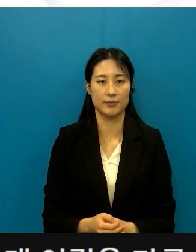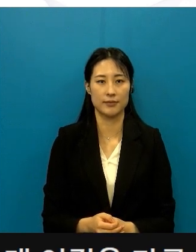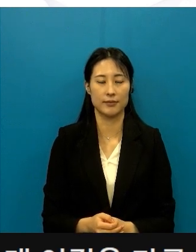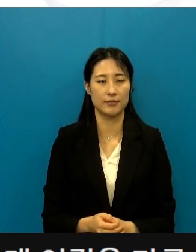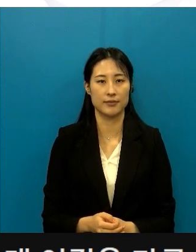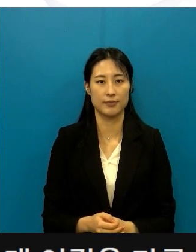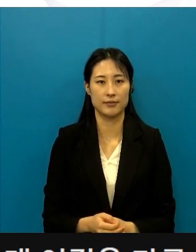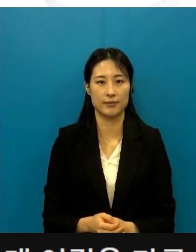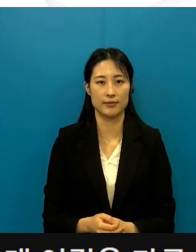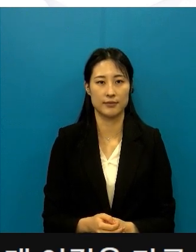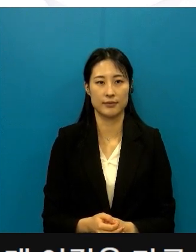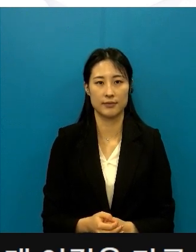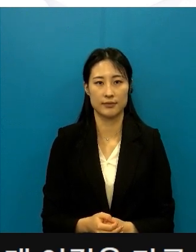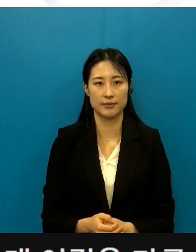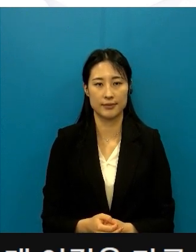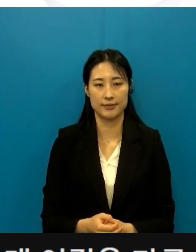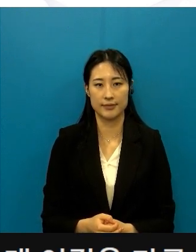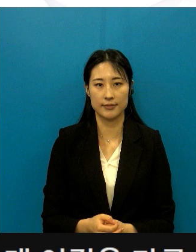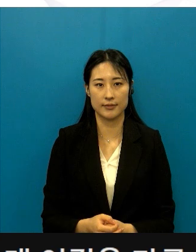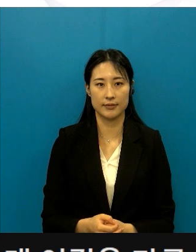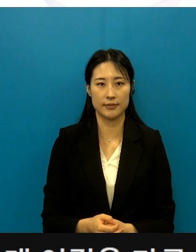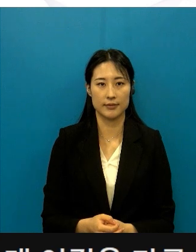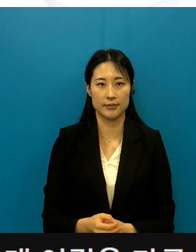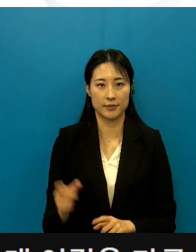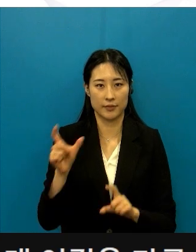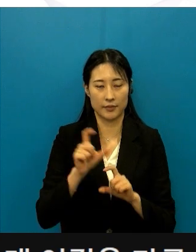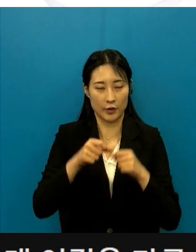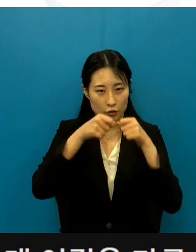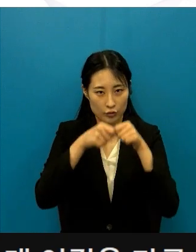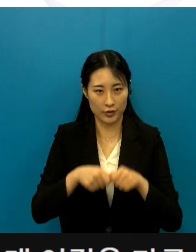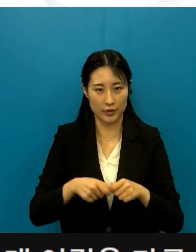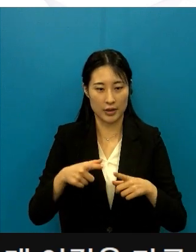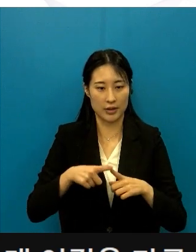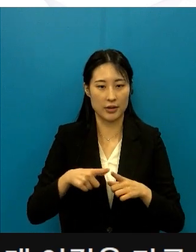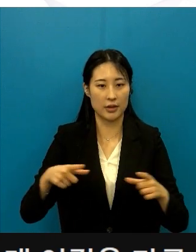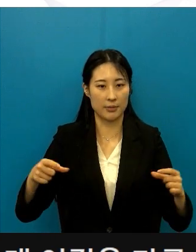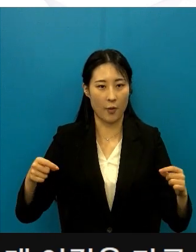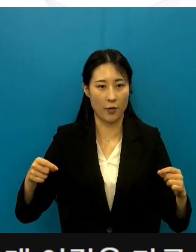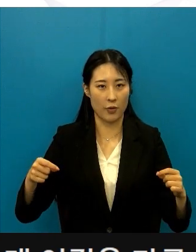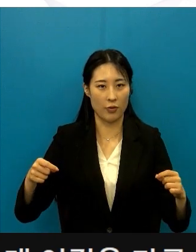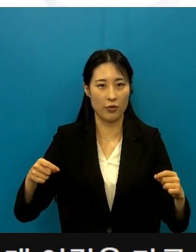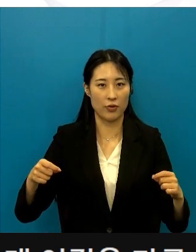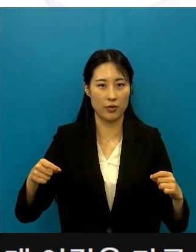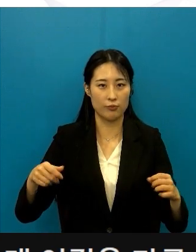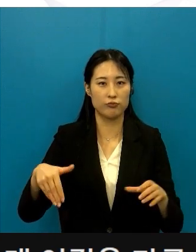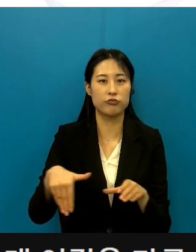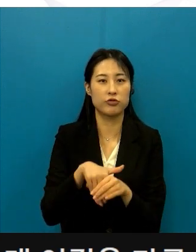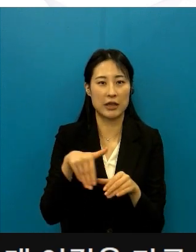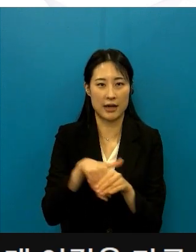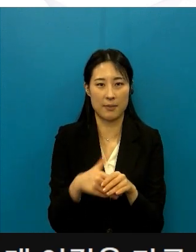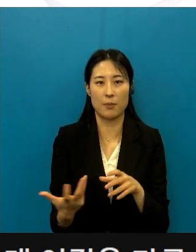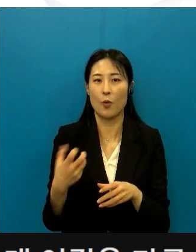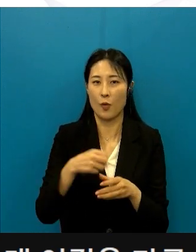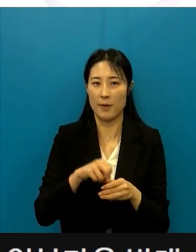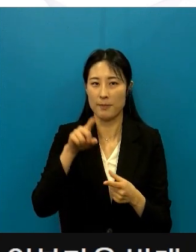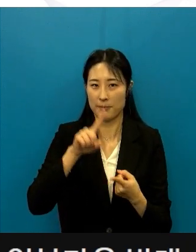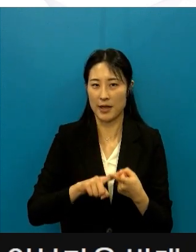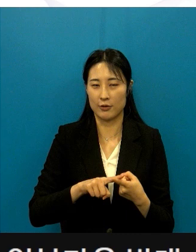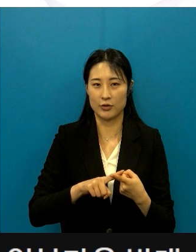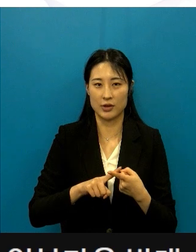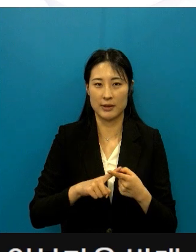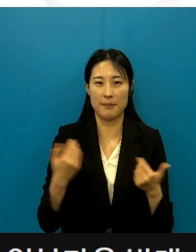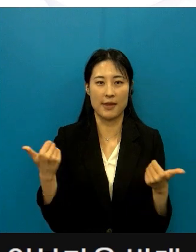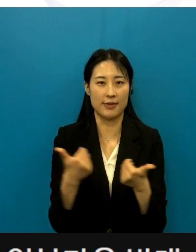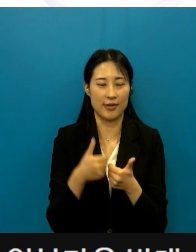culturally more Japanese-like attitude. I'm not sure, but anyway, first one is this is not just a